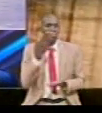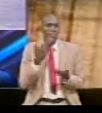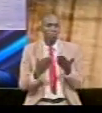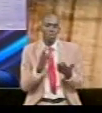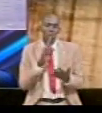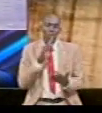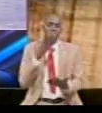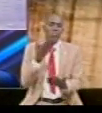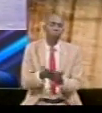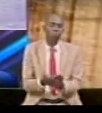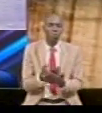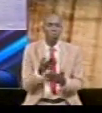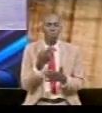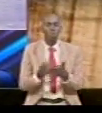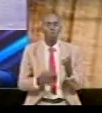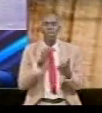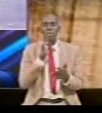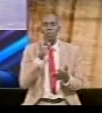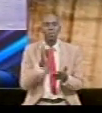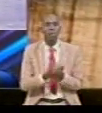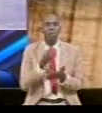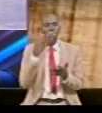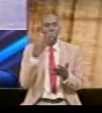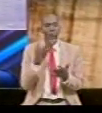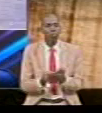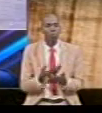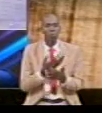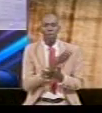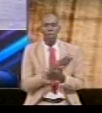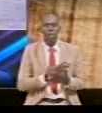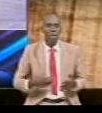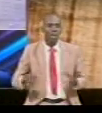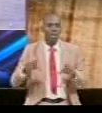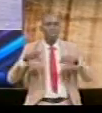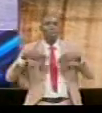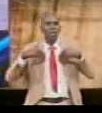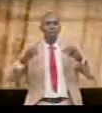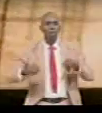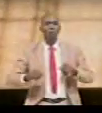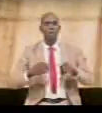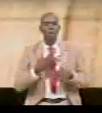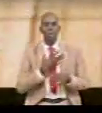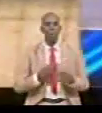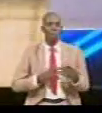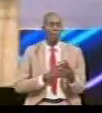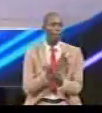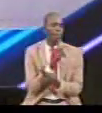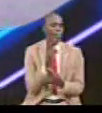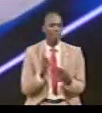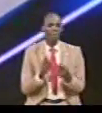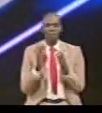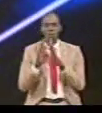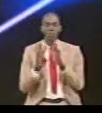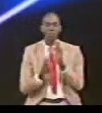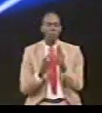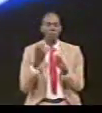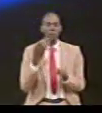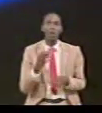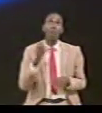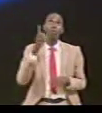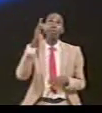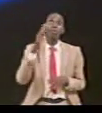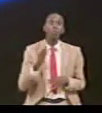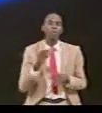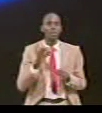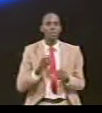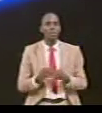that good and acceptable and perfect will of God. 2 Corinthians chapter 5,